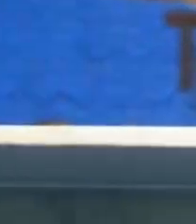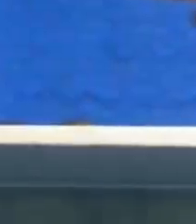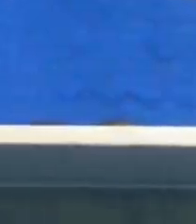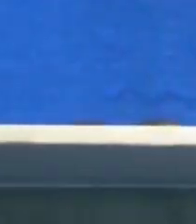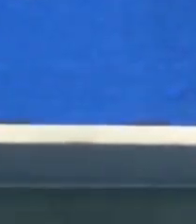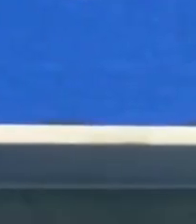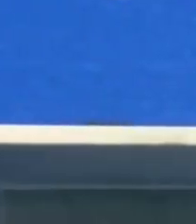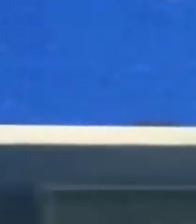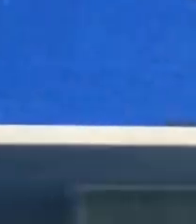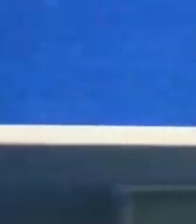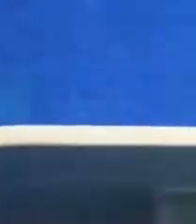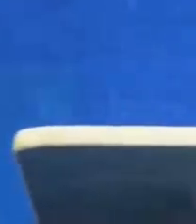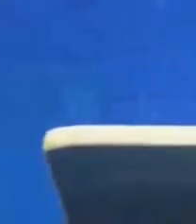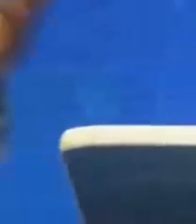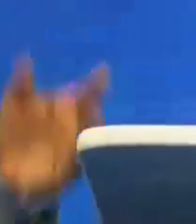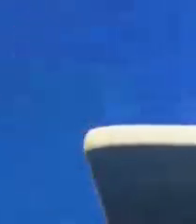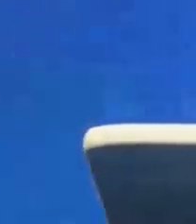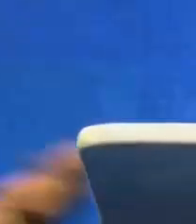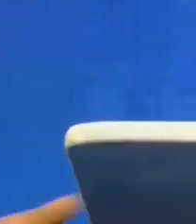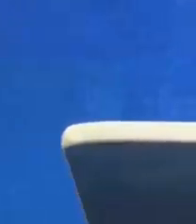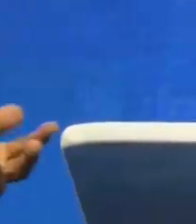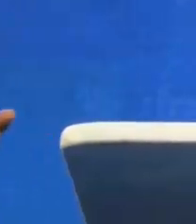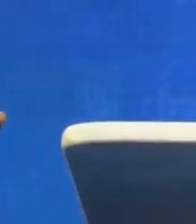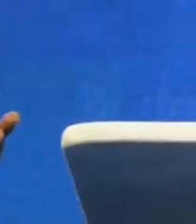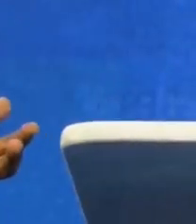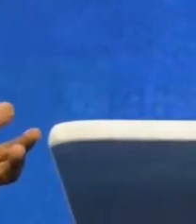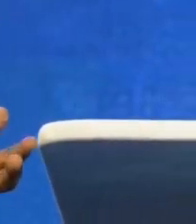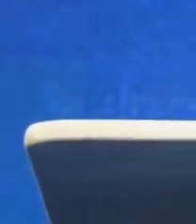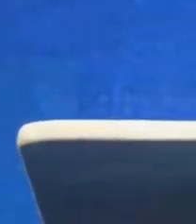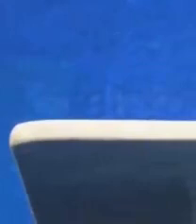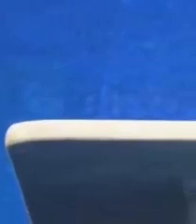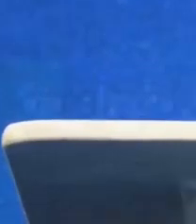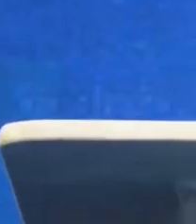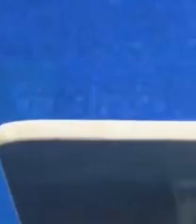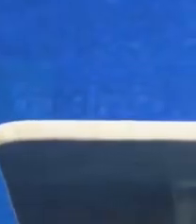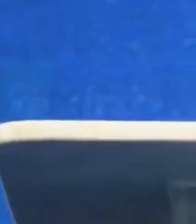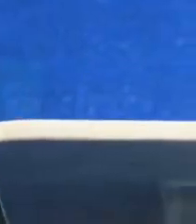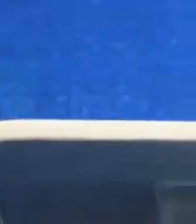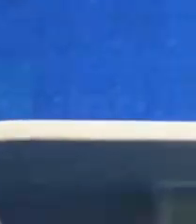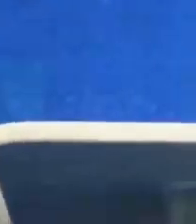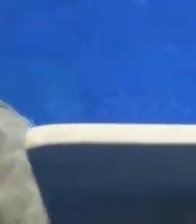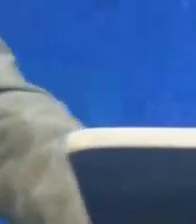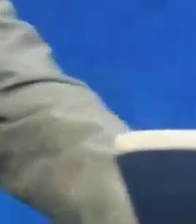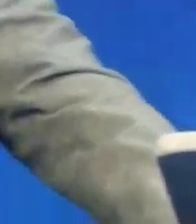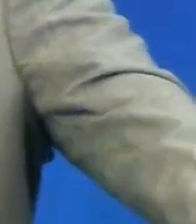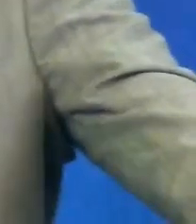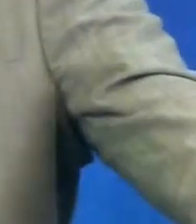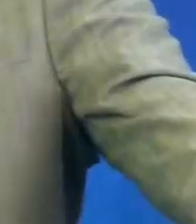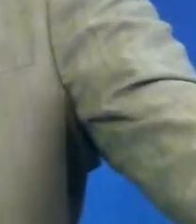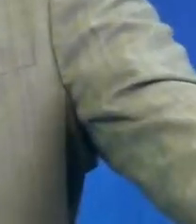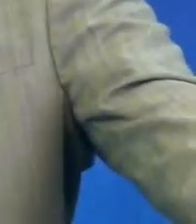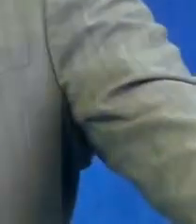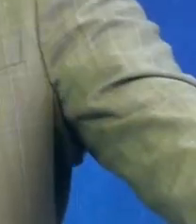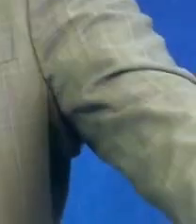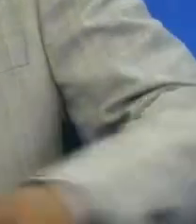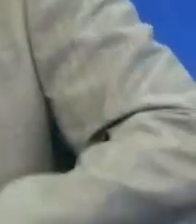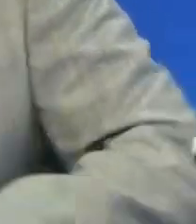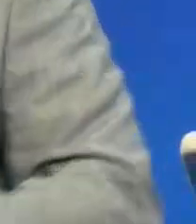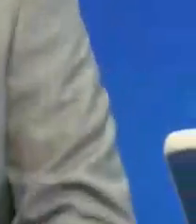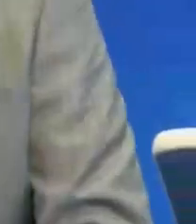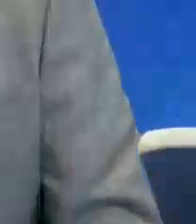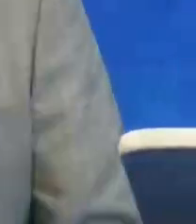and purify, and He can so change my life, transform my life, and make me worthy and ready